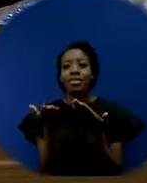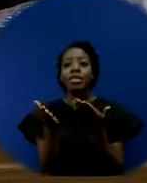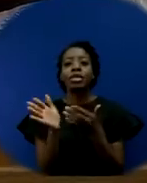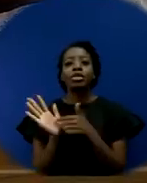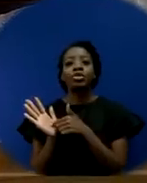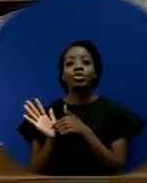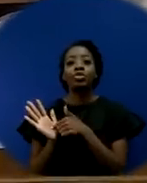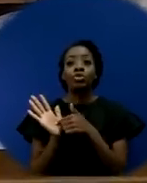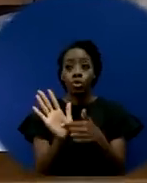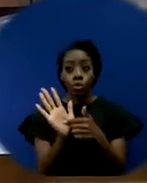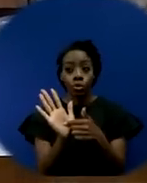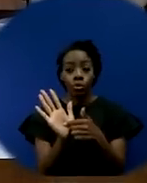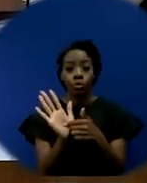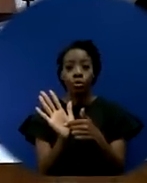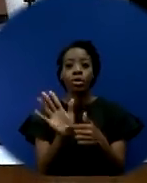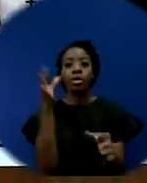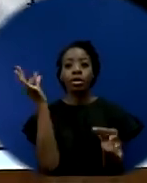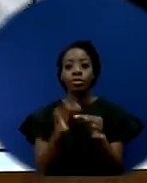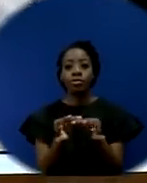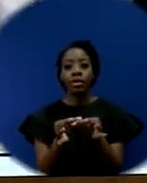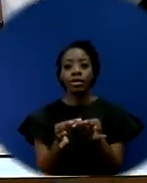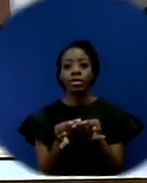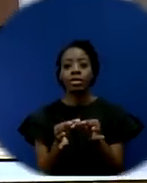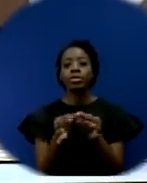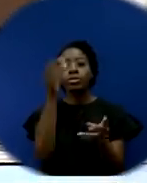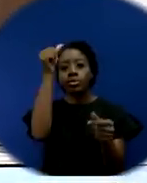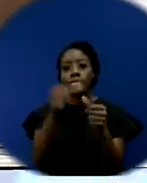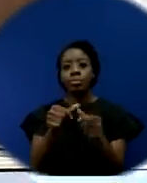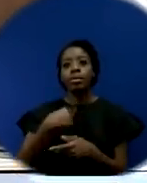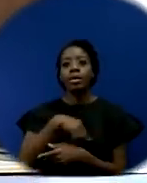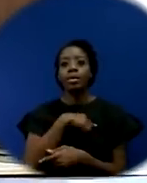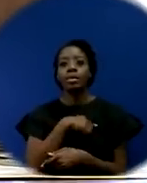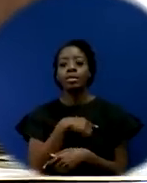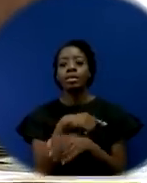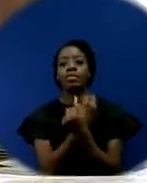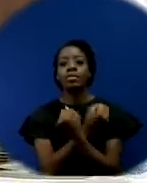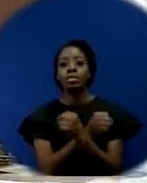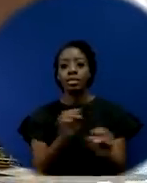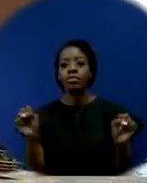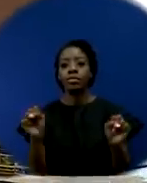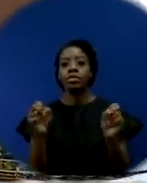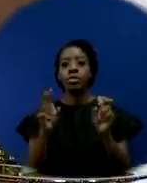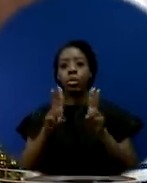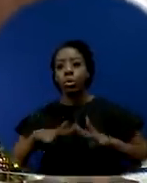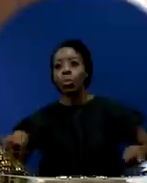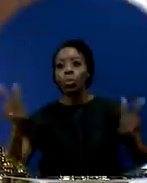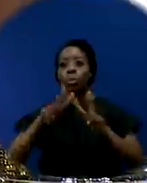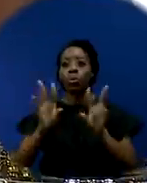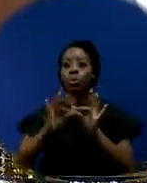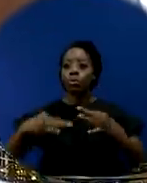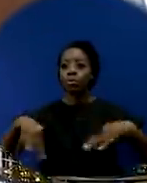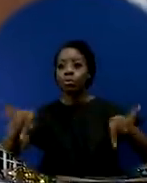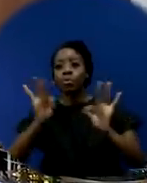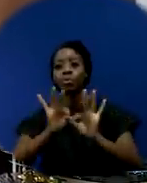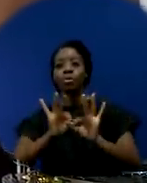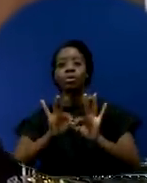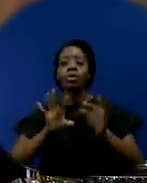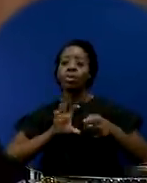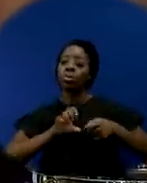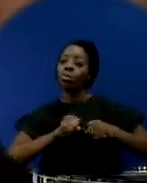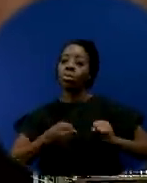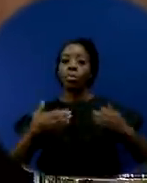symbols of our faith to remind us of the salvific value of the broken body of Jesus